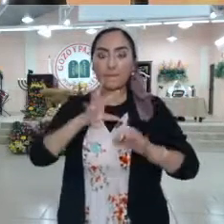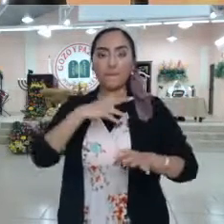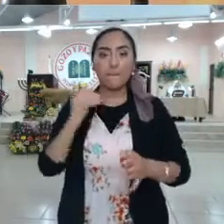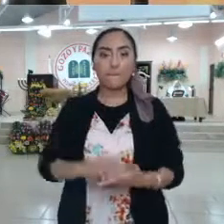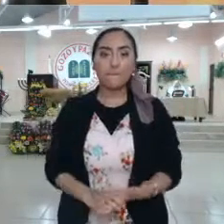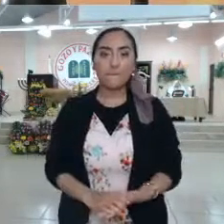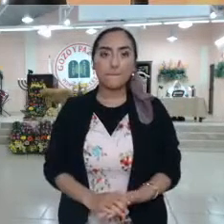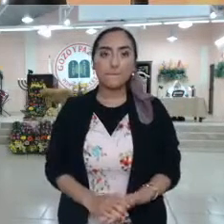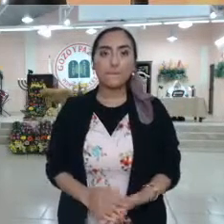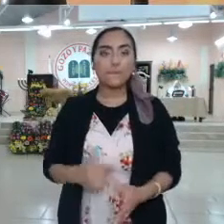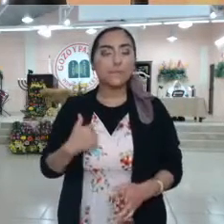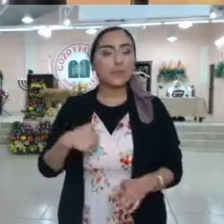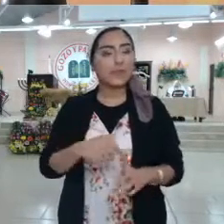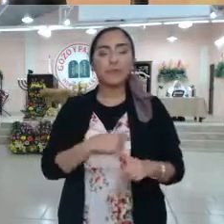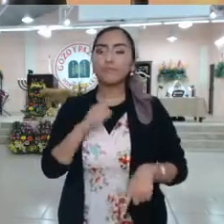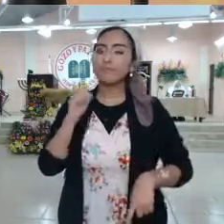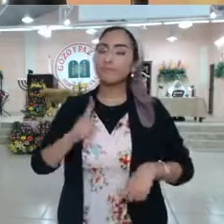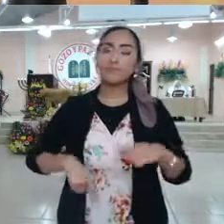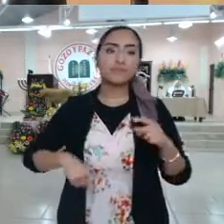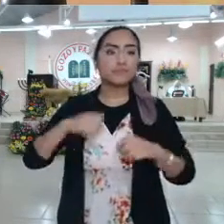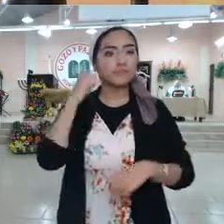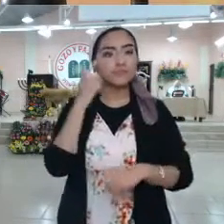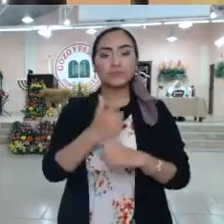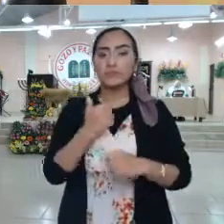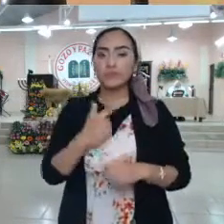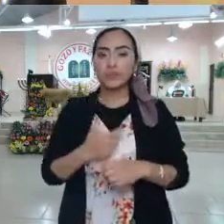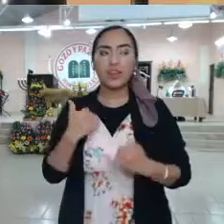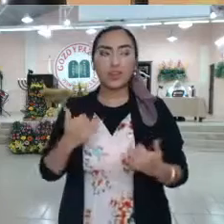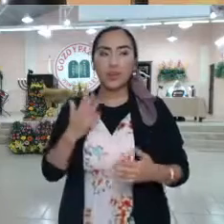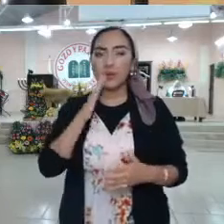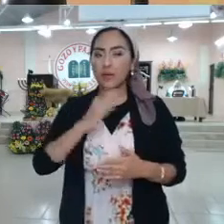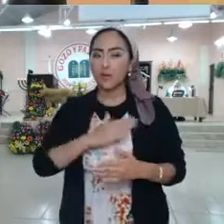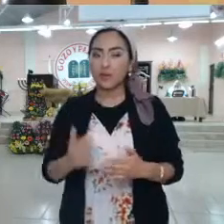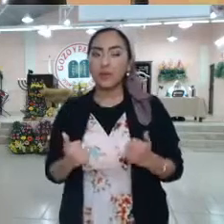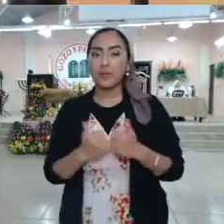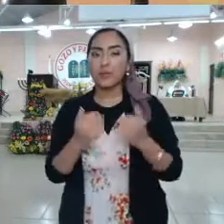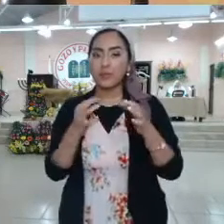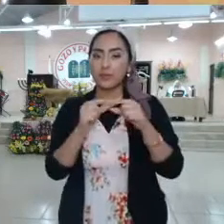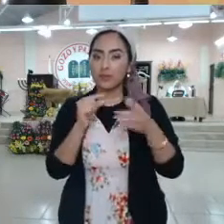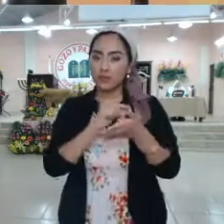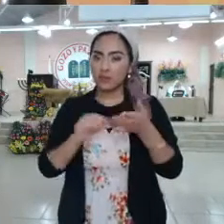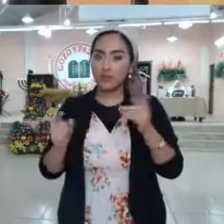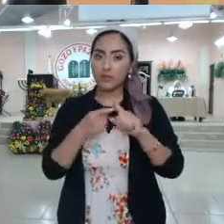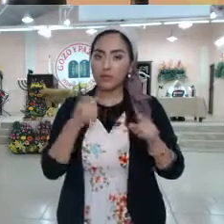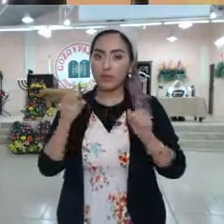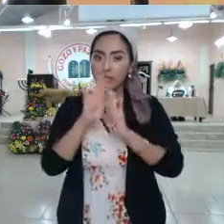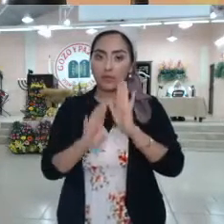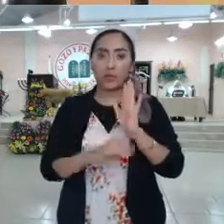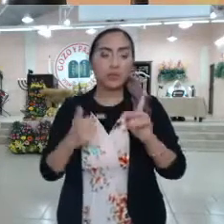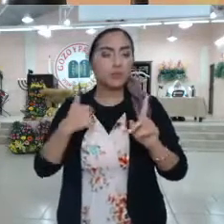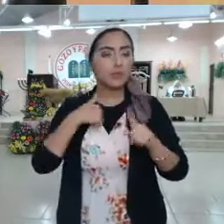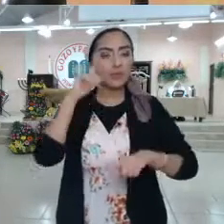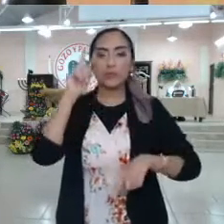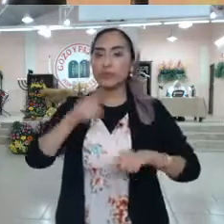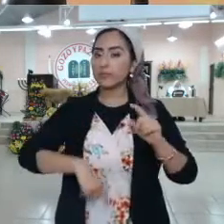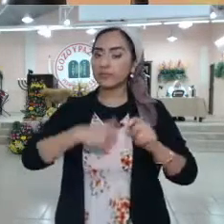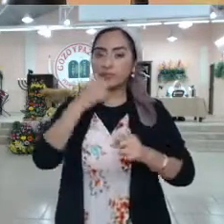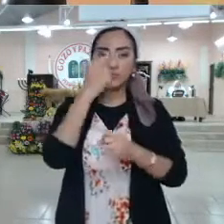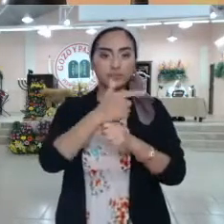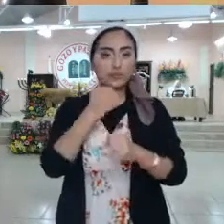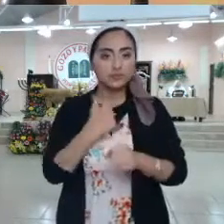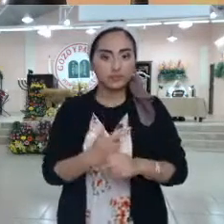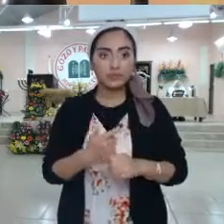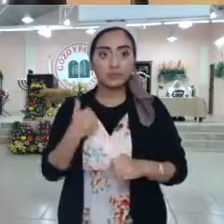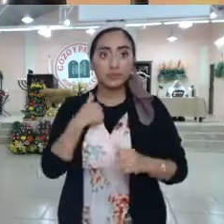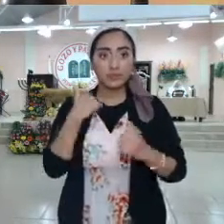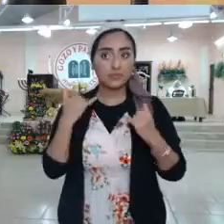eyes. Entonces, no So, podemos, we amados can't, hermanos, beloved y brothers, voy a terminar con and I una will cita finish with de a Tanakh. verse from the No Tanakh. podemos, hermanos, We can't, haber